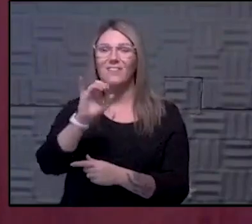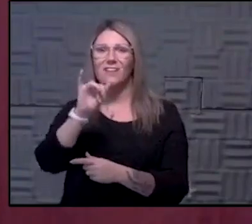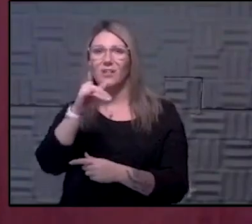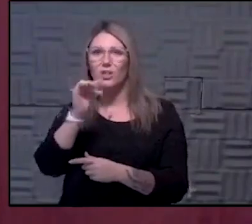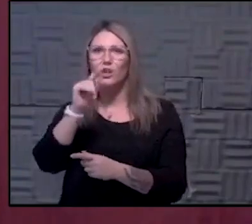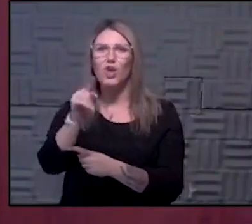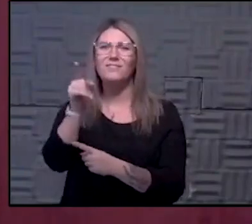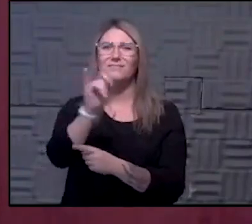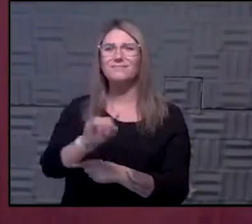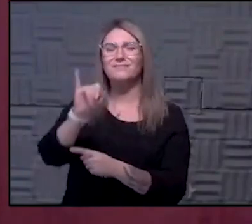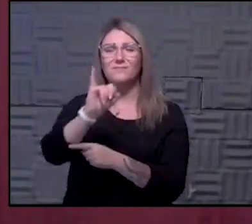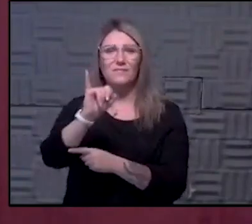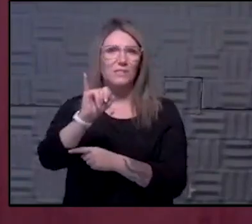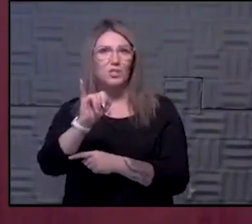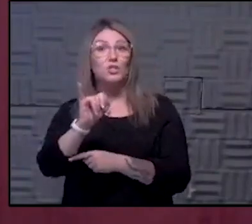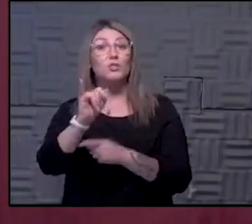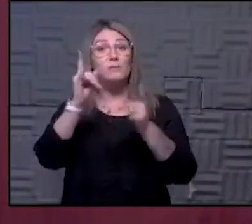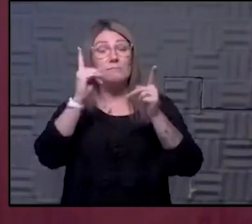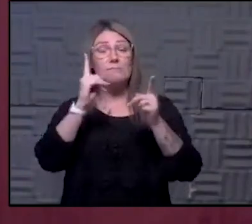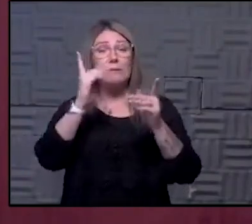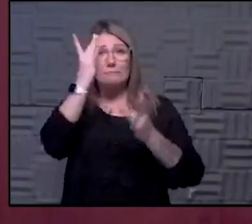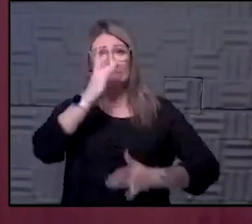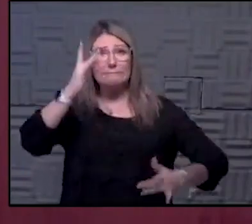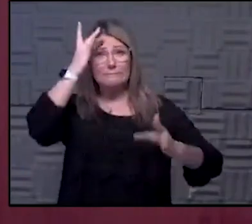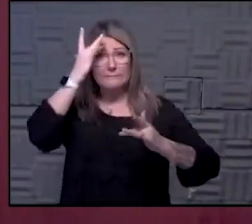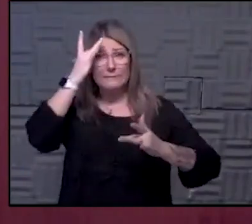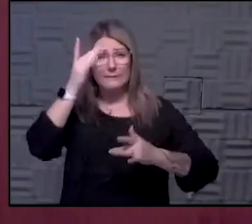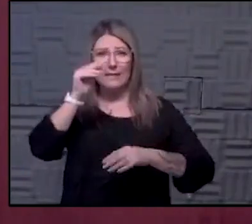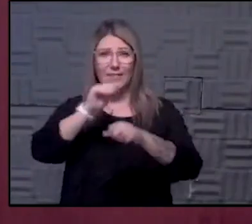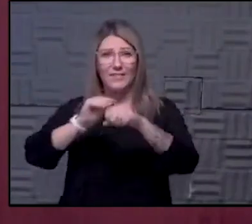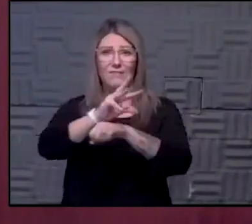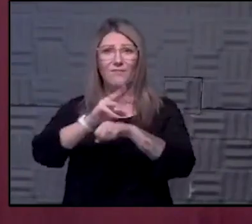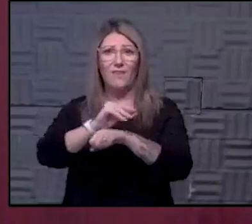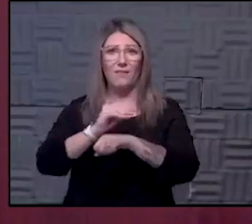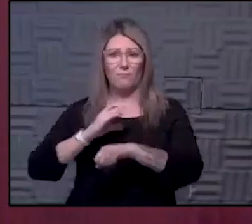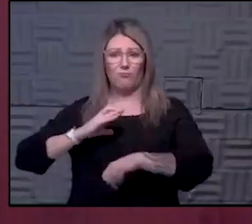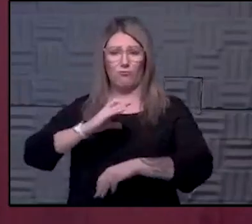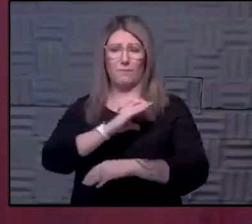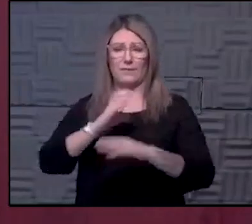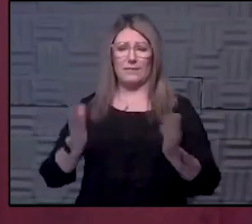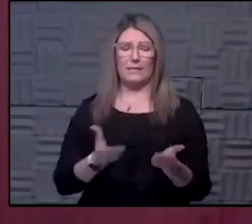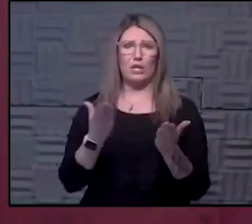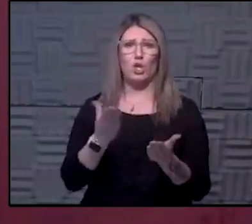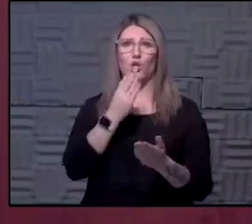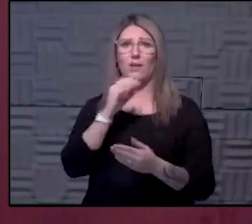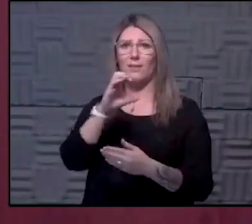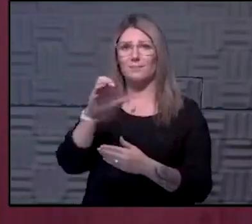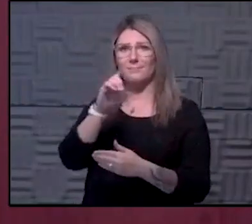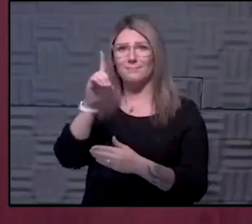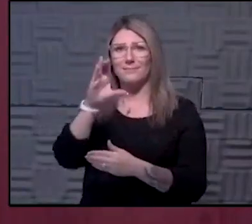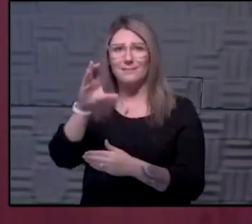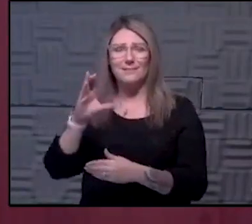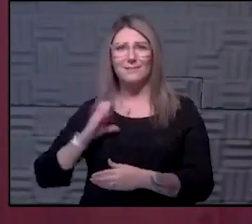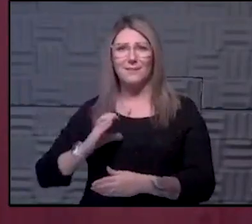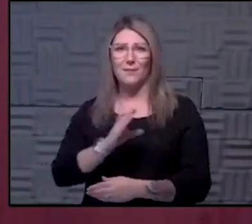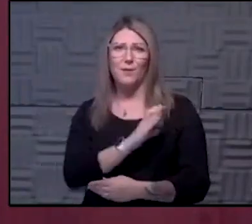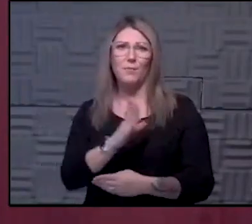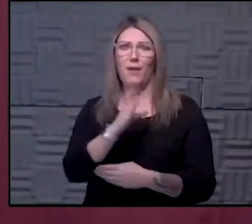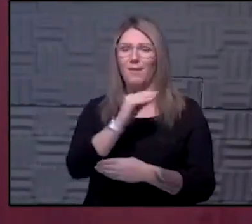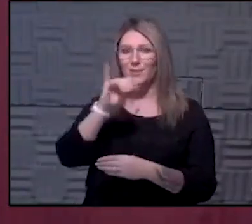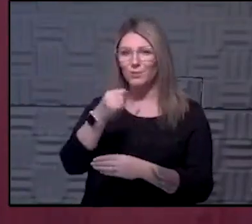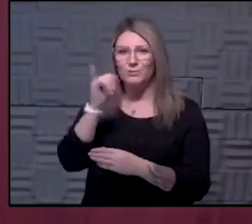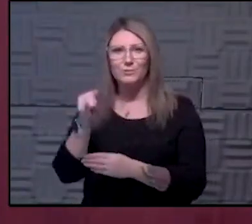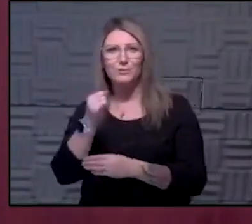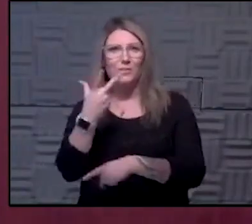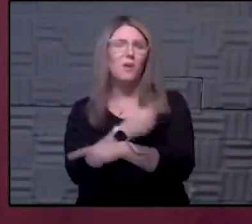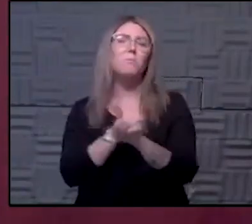disease doc here, who's on the CDC Advisory Yeah. Committee that consults with Big time. CDC about the use of the J&J vaccine. So I know we'll all have a